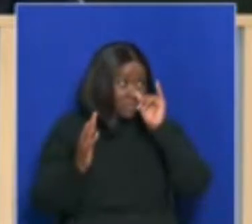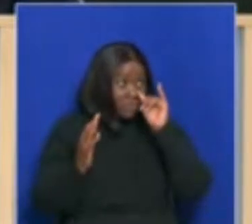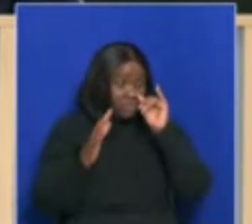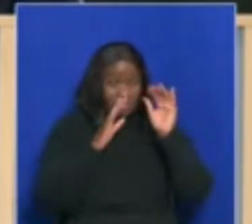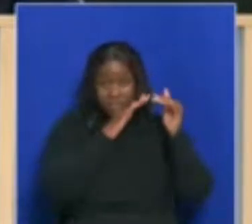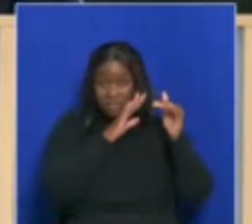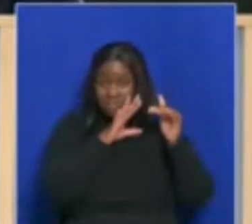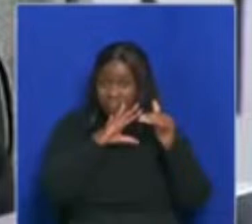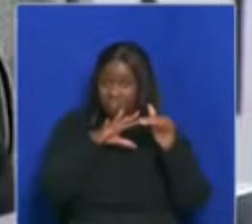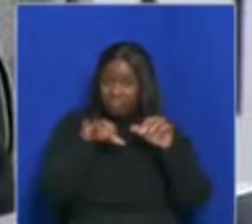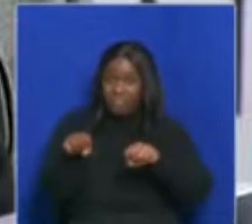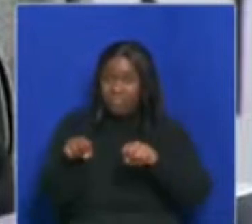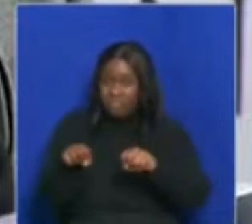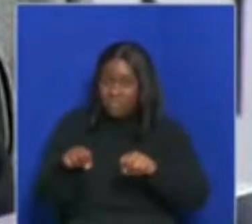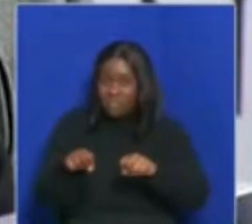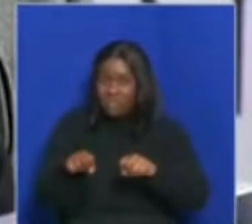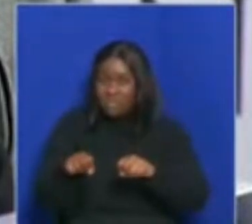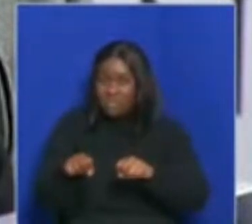Chair,